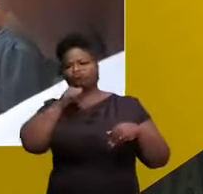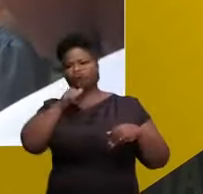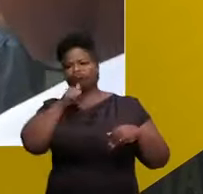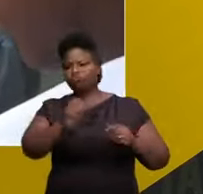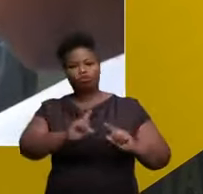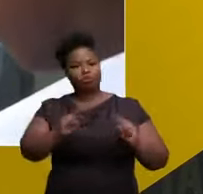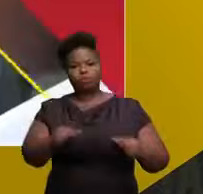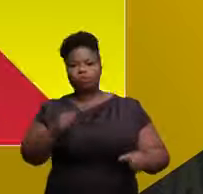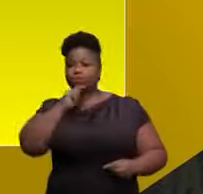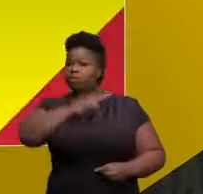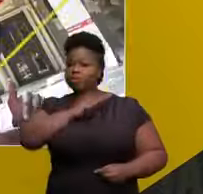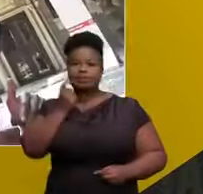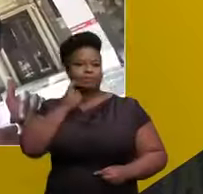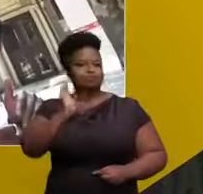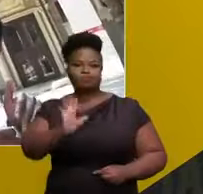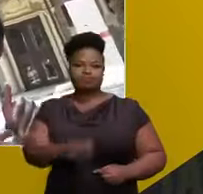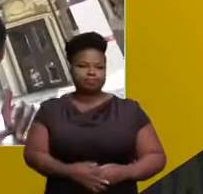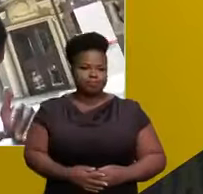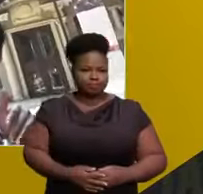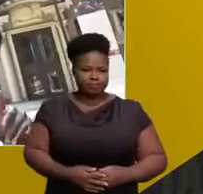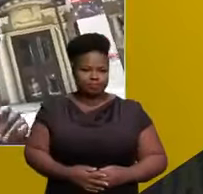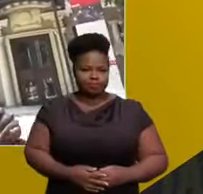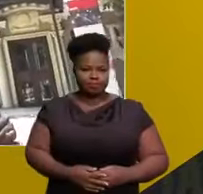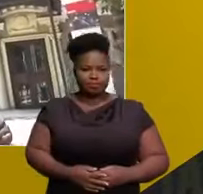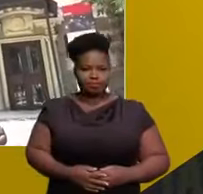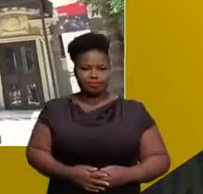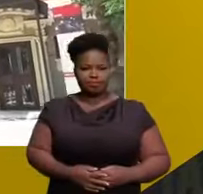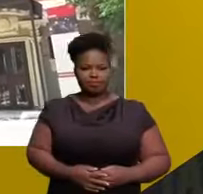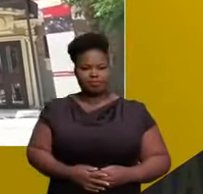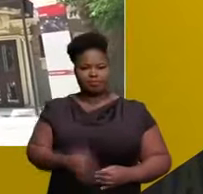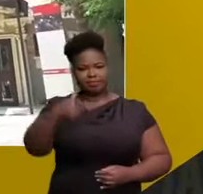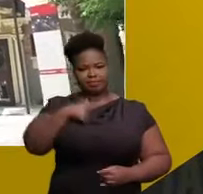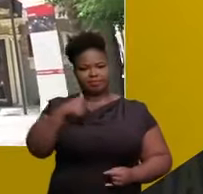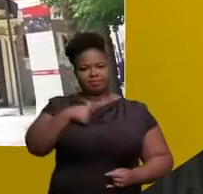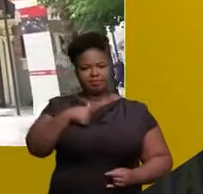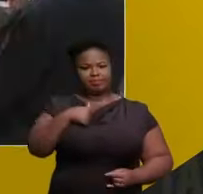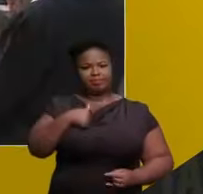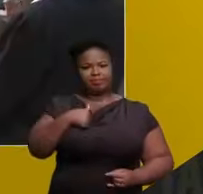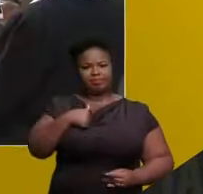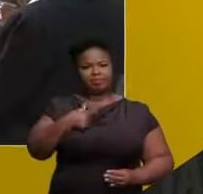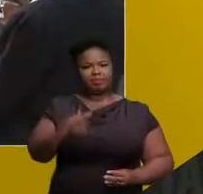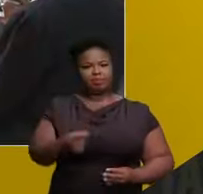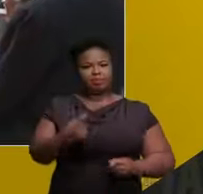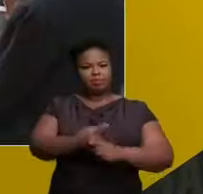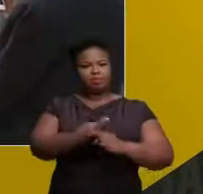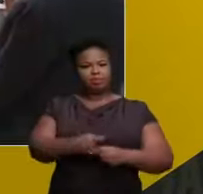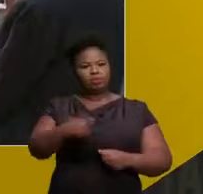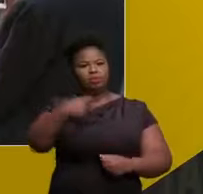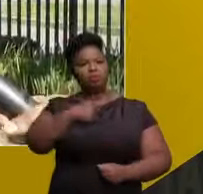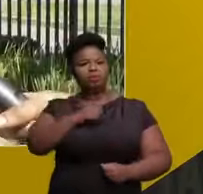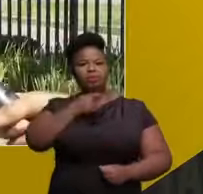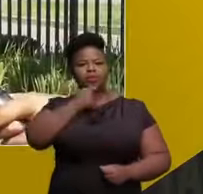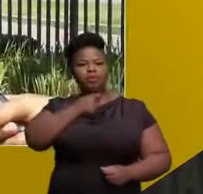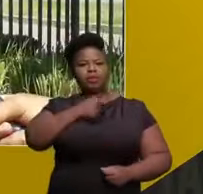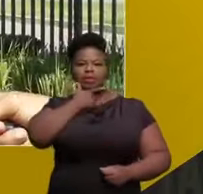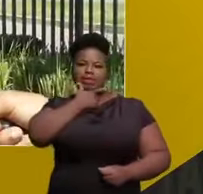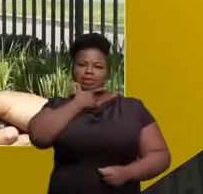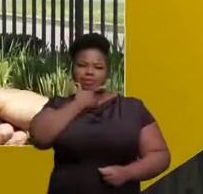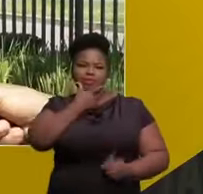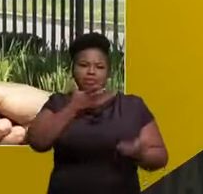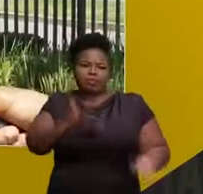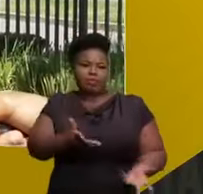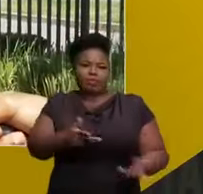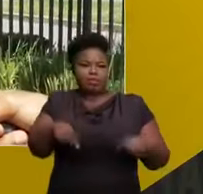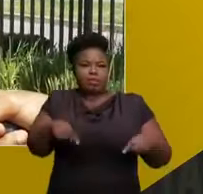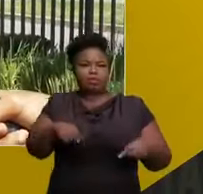sing across the foot Galul. I am my sexuality, it's really my fear. Yeah, because of usually sometimes